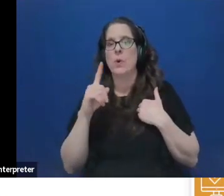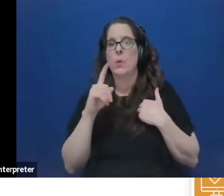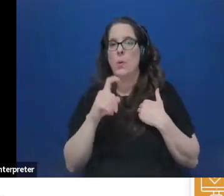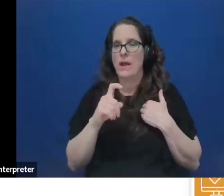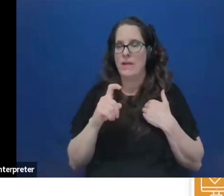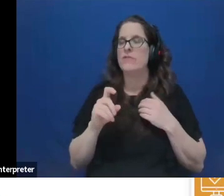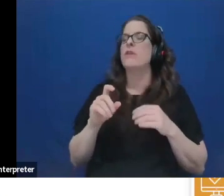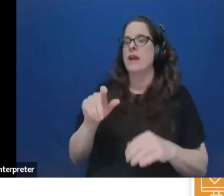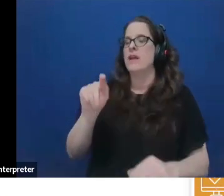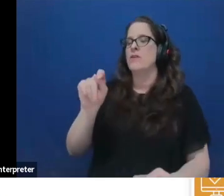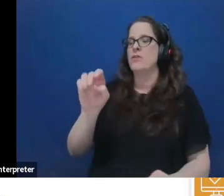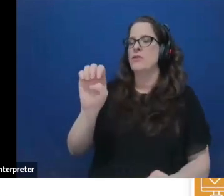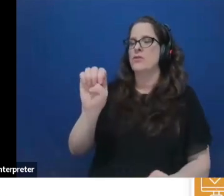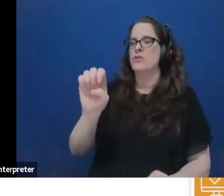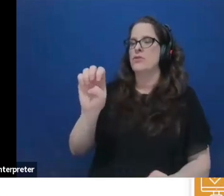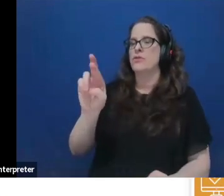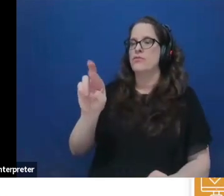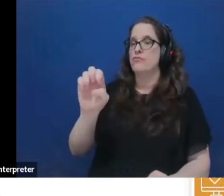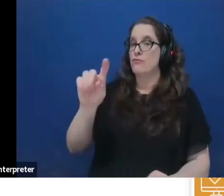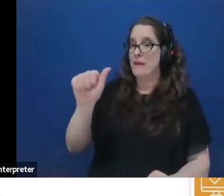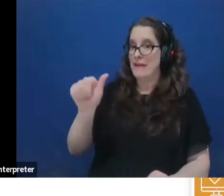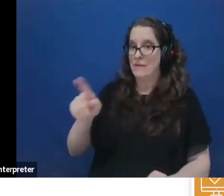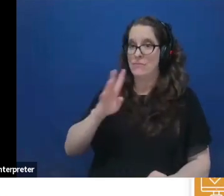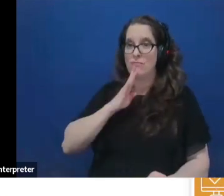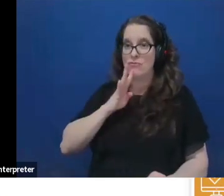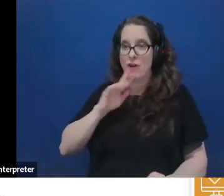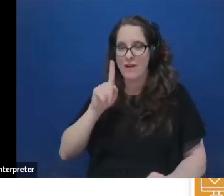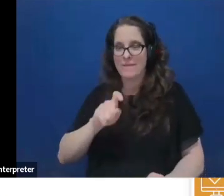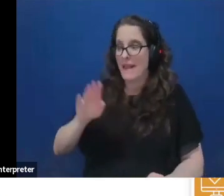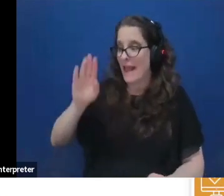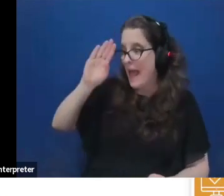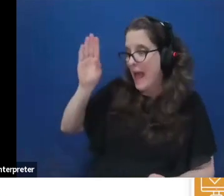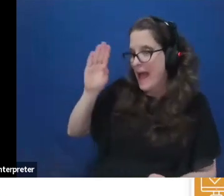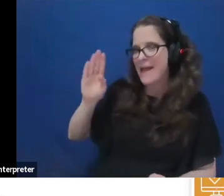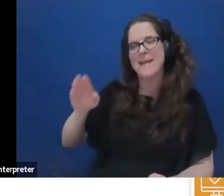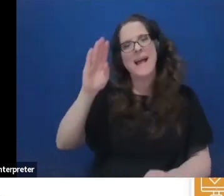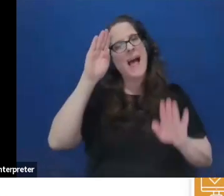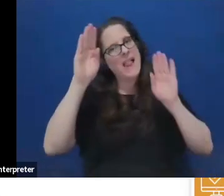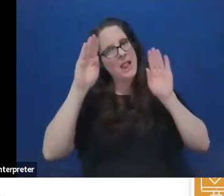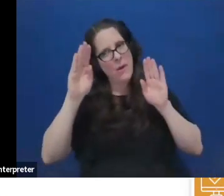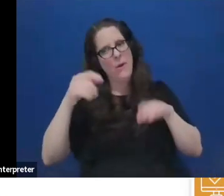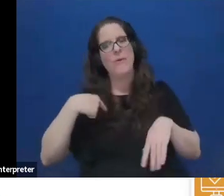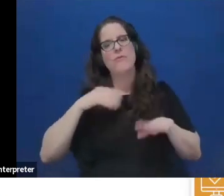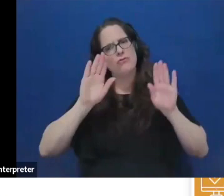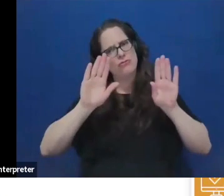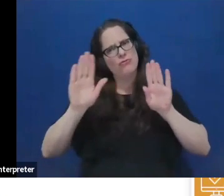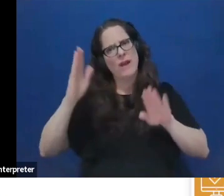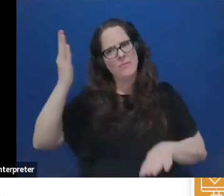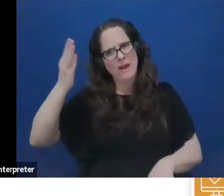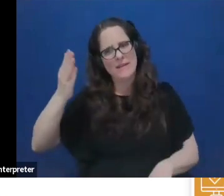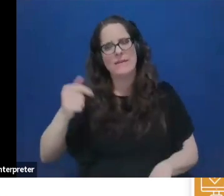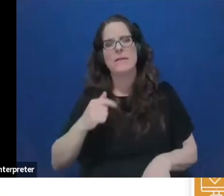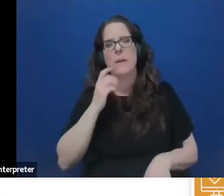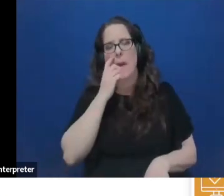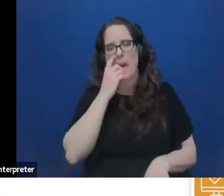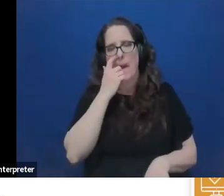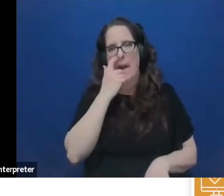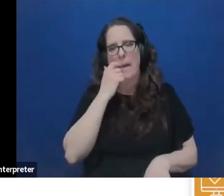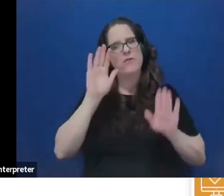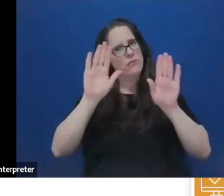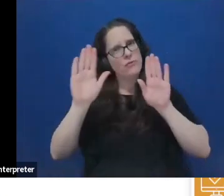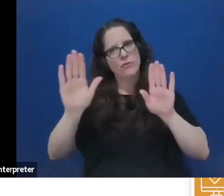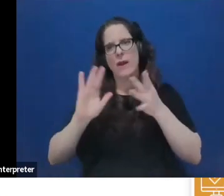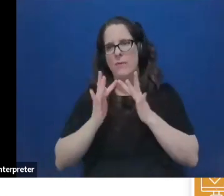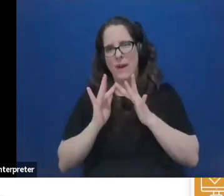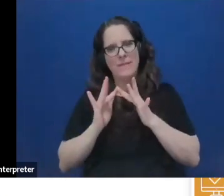Teresa to talk. Hi, Teresa. Thank you. Hi, Andy. Great presentation, great website,